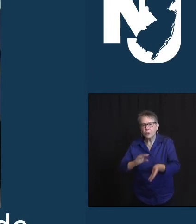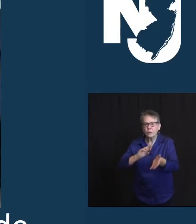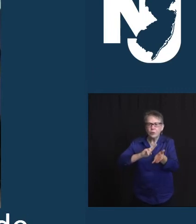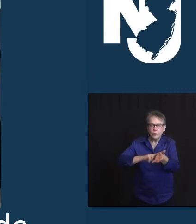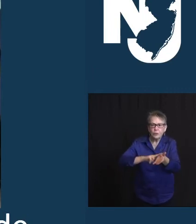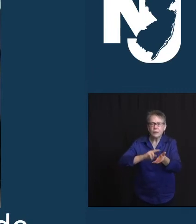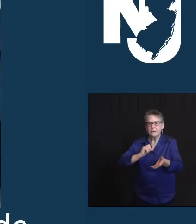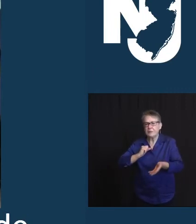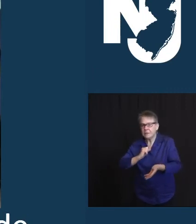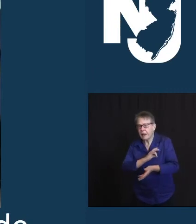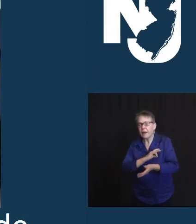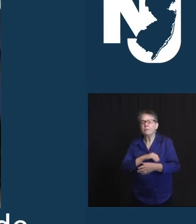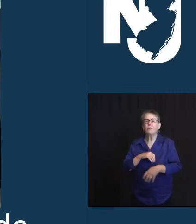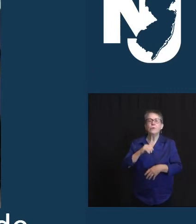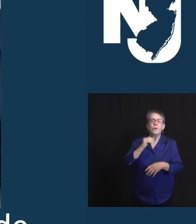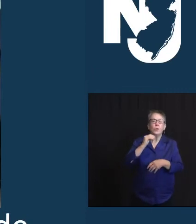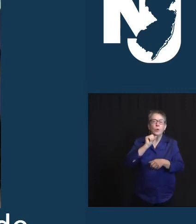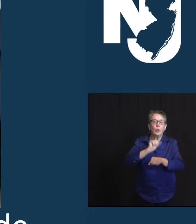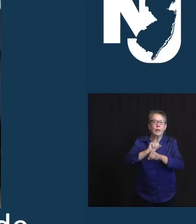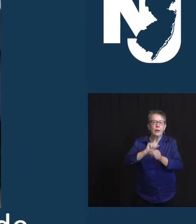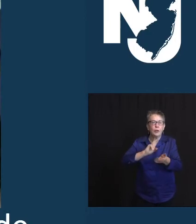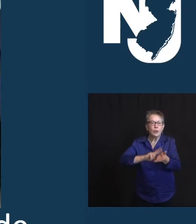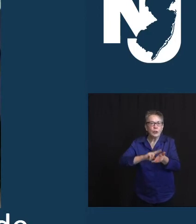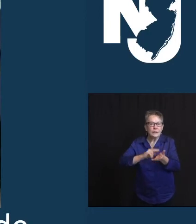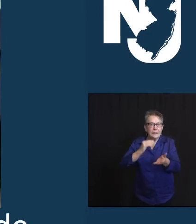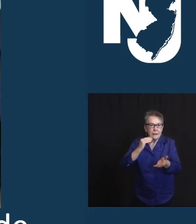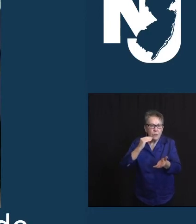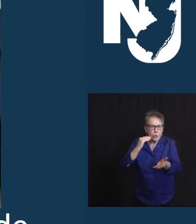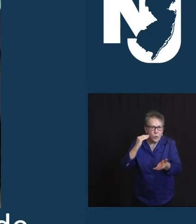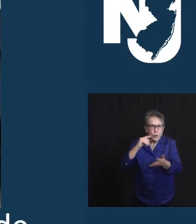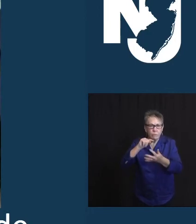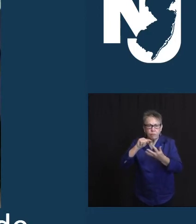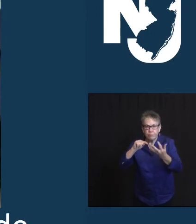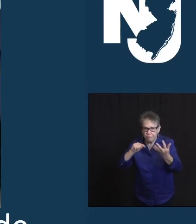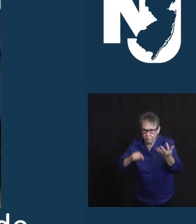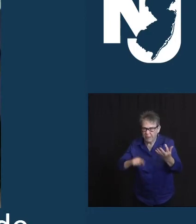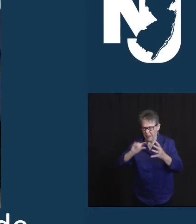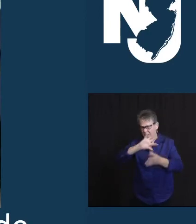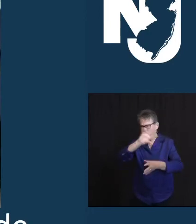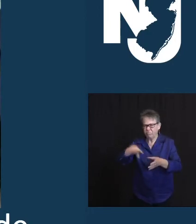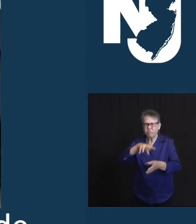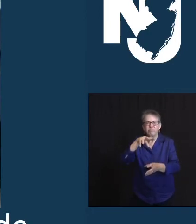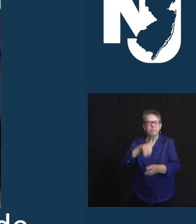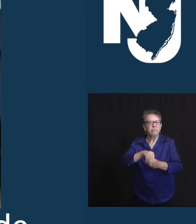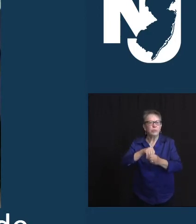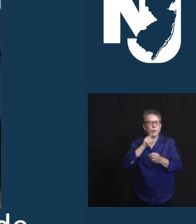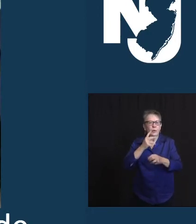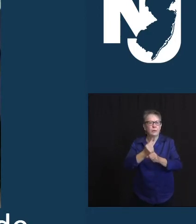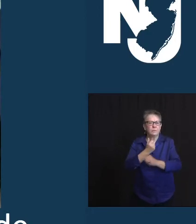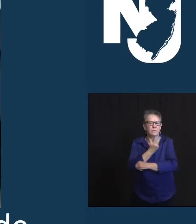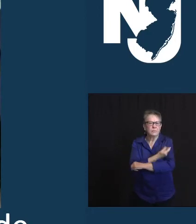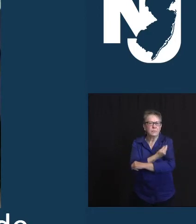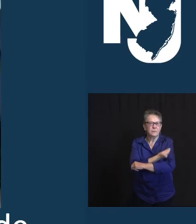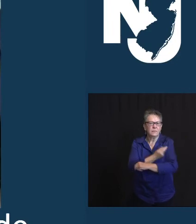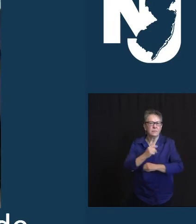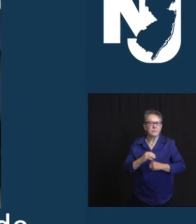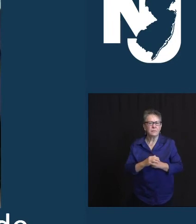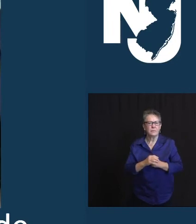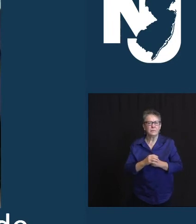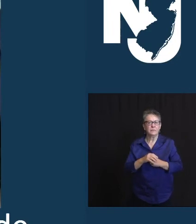And this morning, as you can see, Judy and I were at University Hospital in Newark, where Judy, by the way, is the former